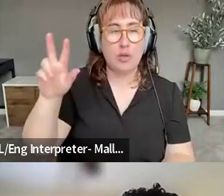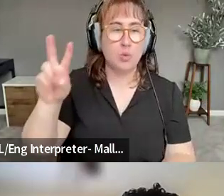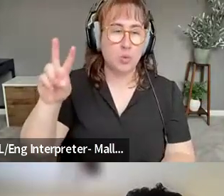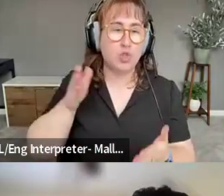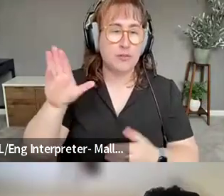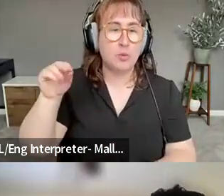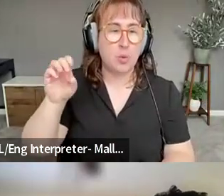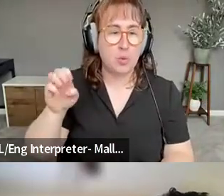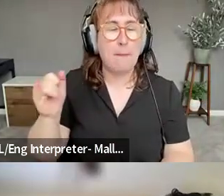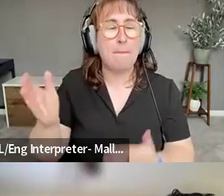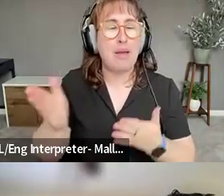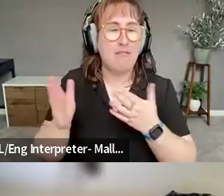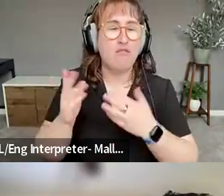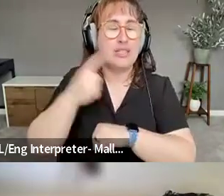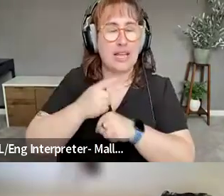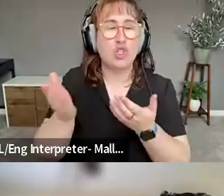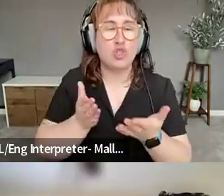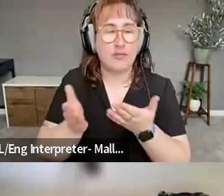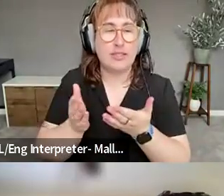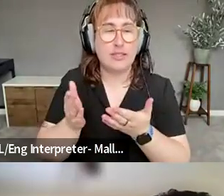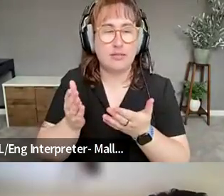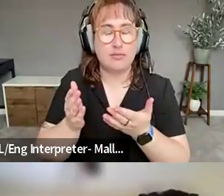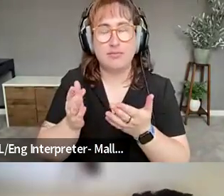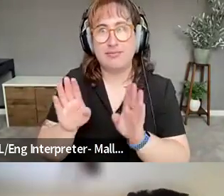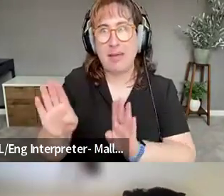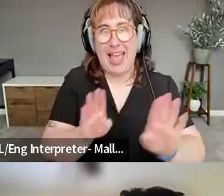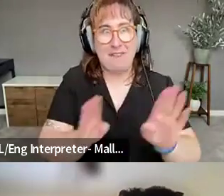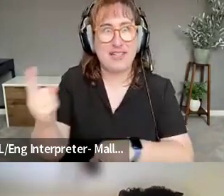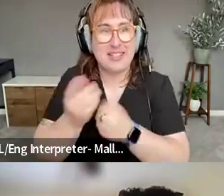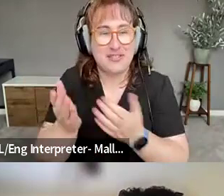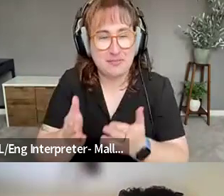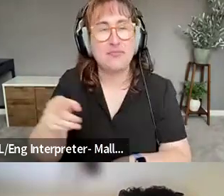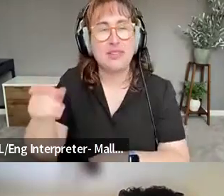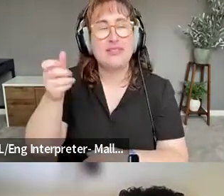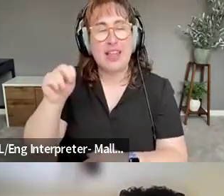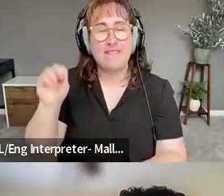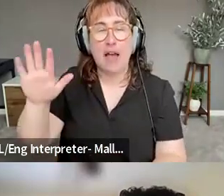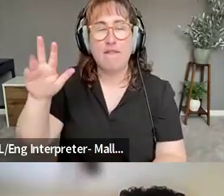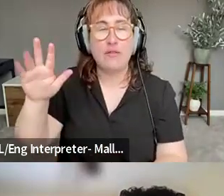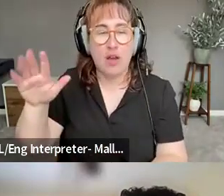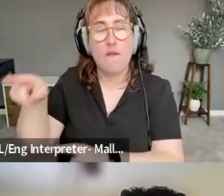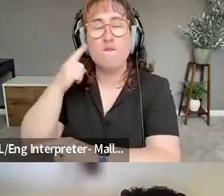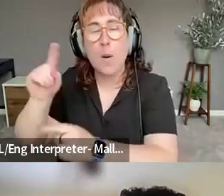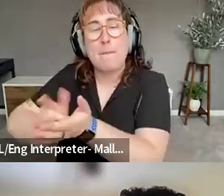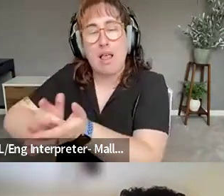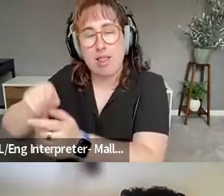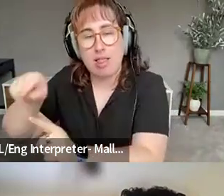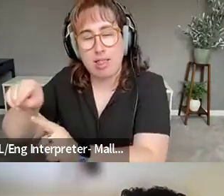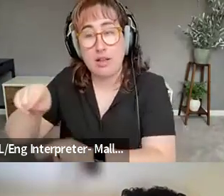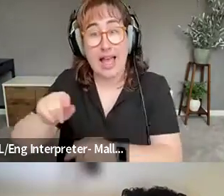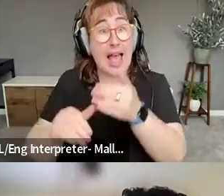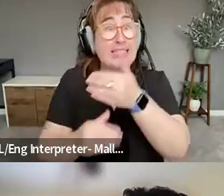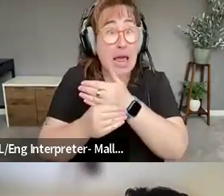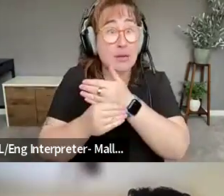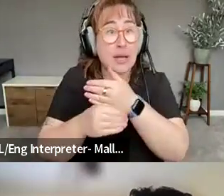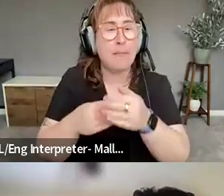code, which is behavior day services, and the 533 service code, which is medical day services, that the addendums are due